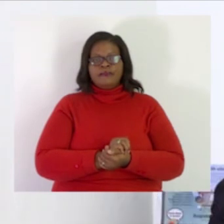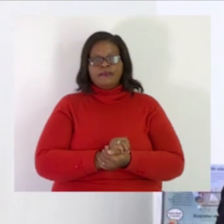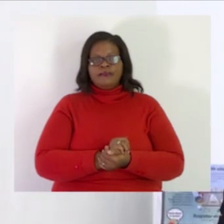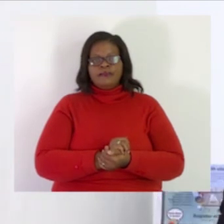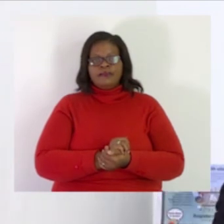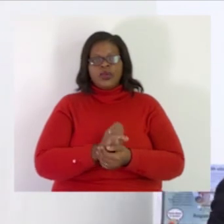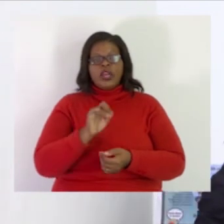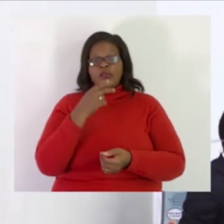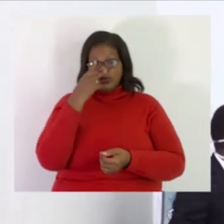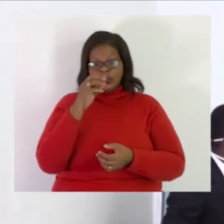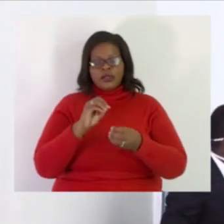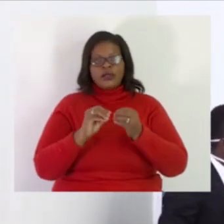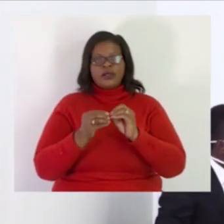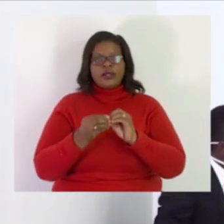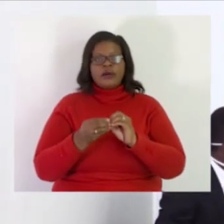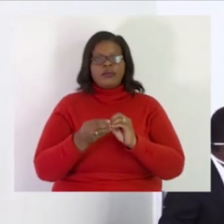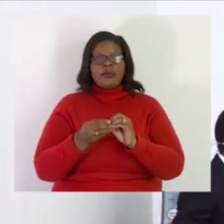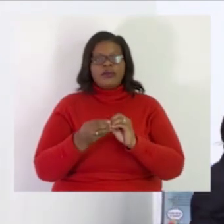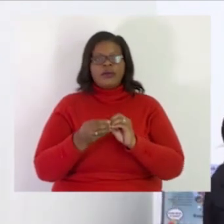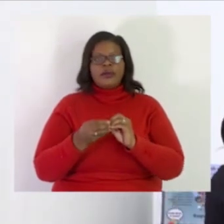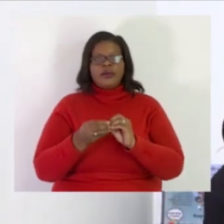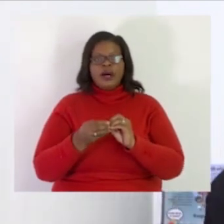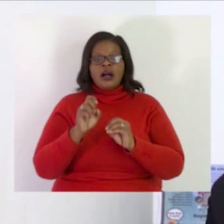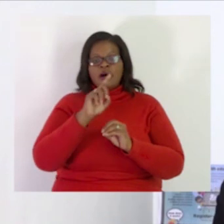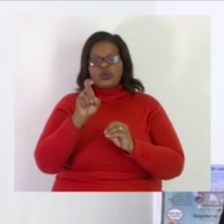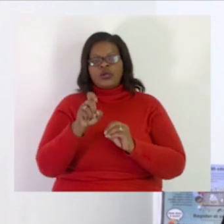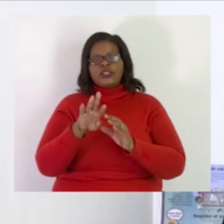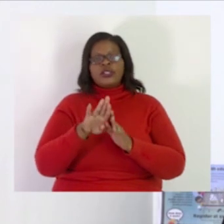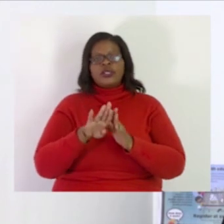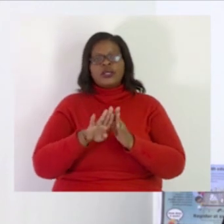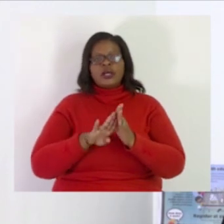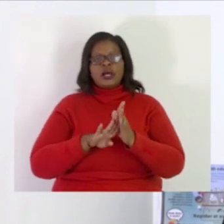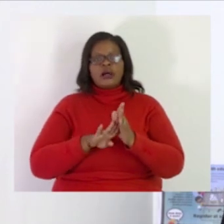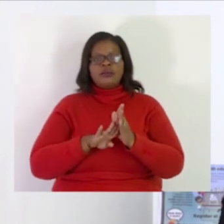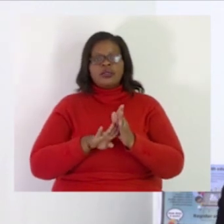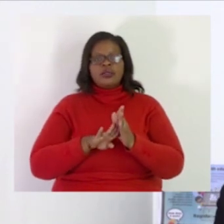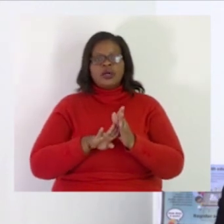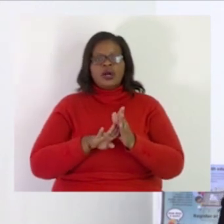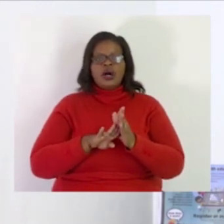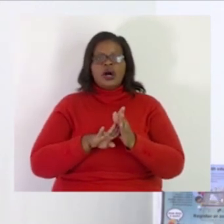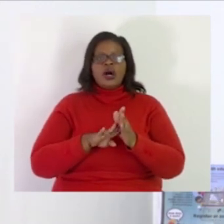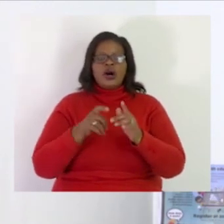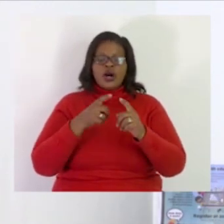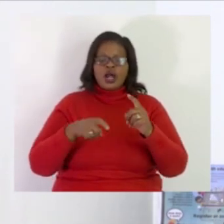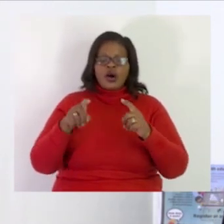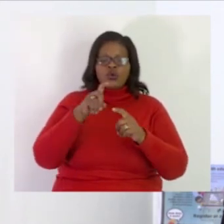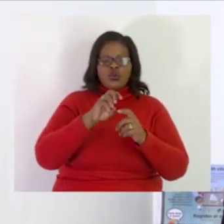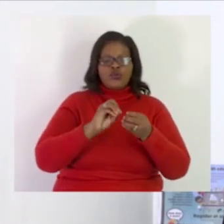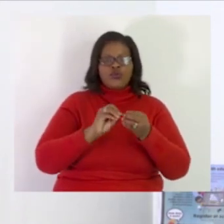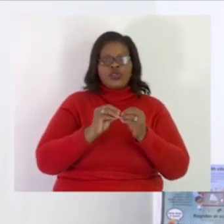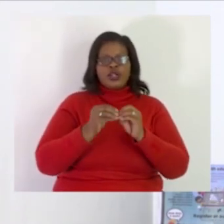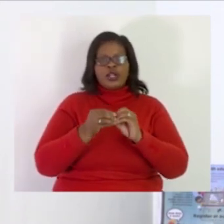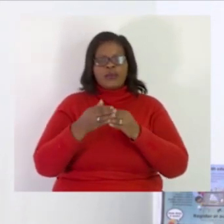If you look at these numbers, the question can come, round off the number to